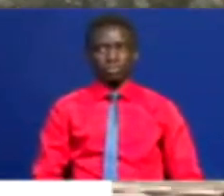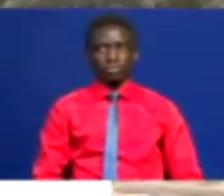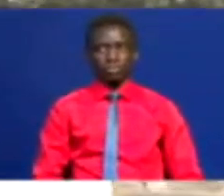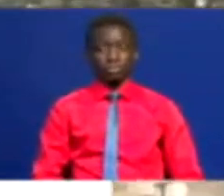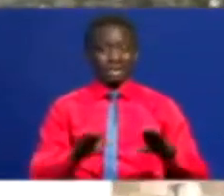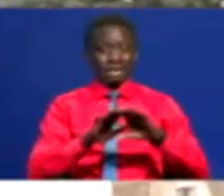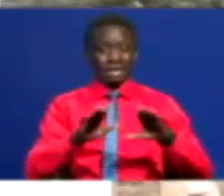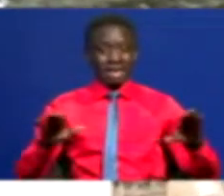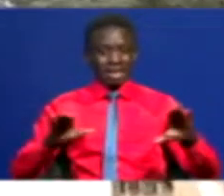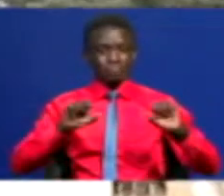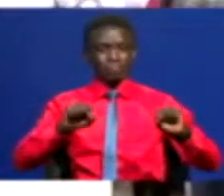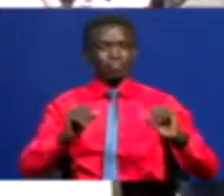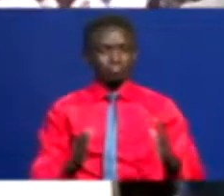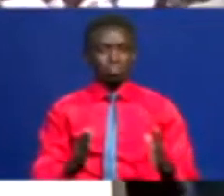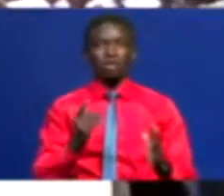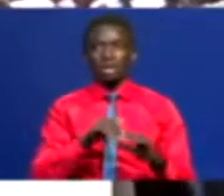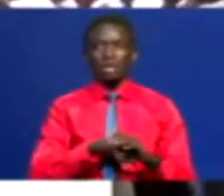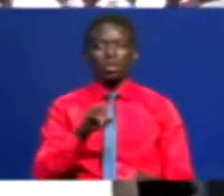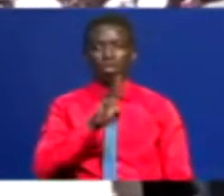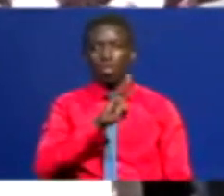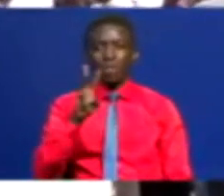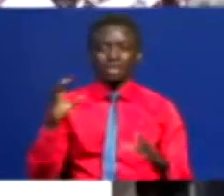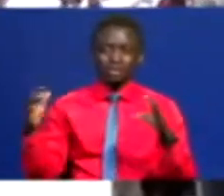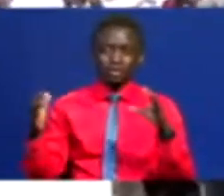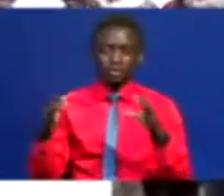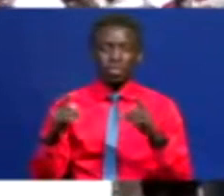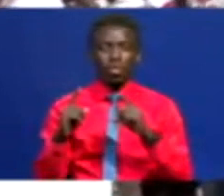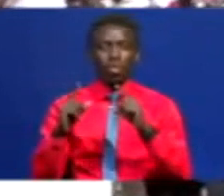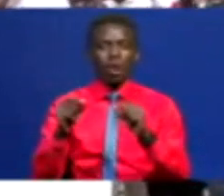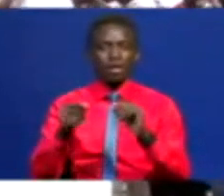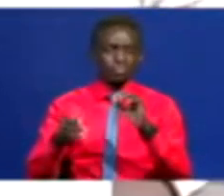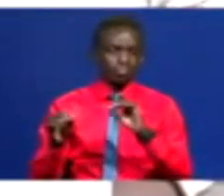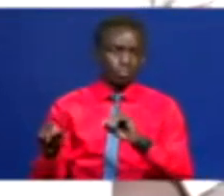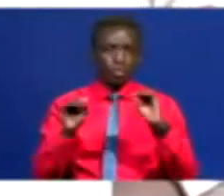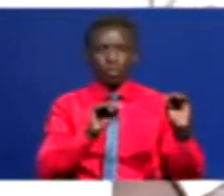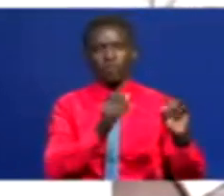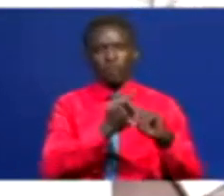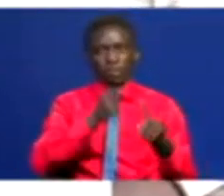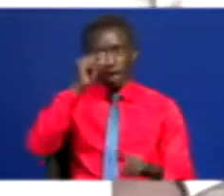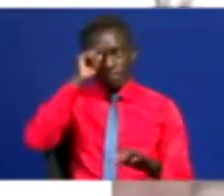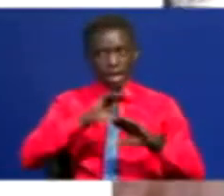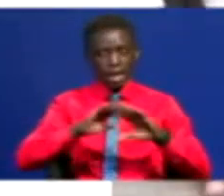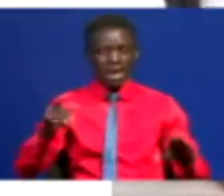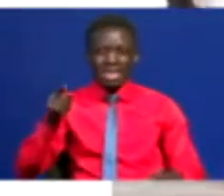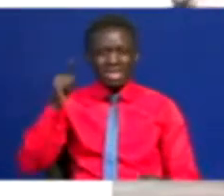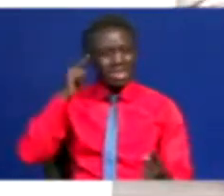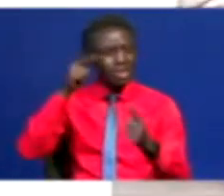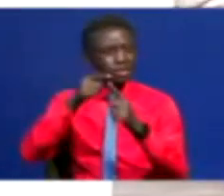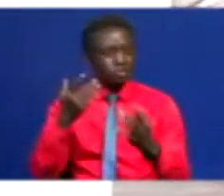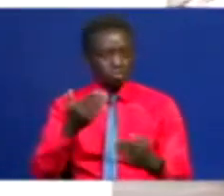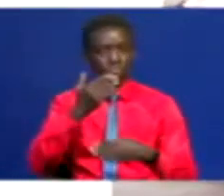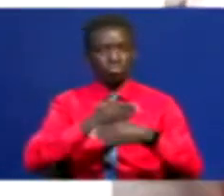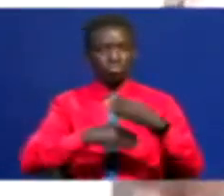Land grabbers in the entire Western region have been notified to vacate the government land, which was meant for the construction of the Kenya Coast